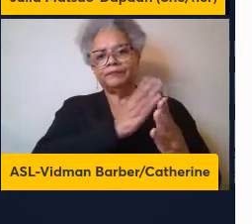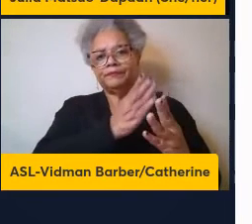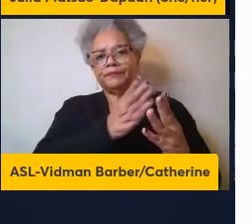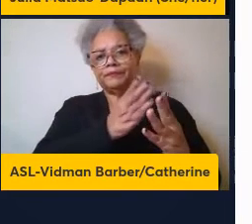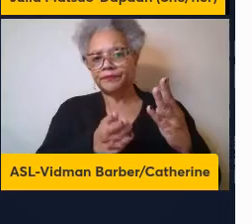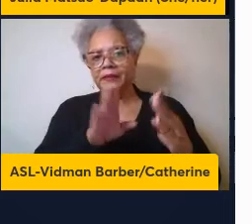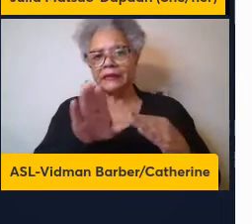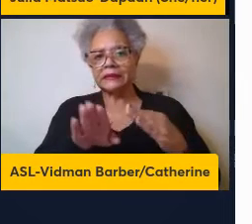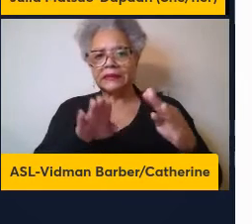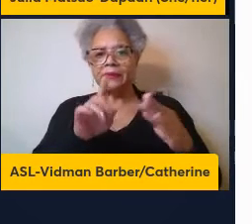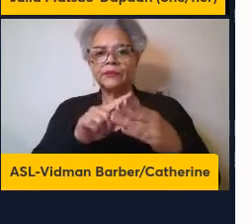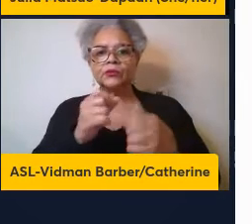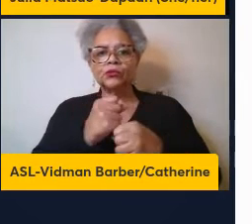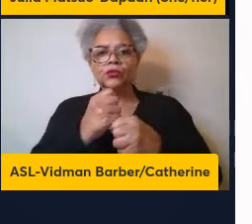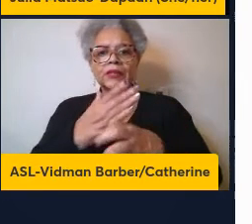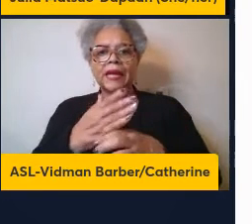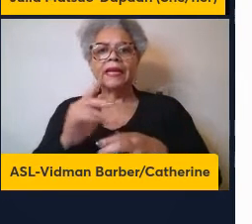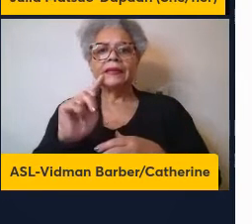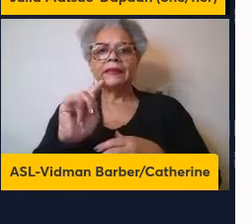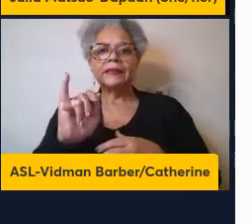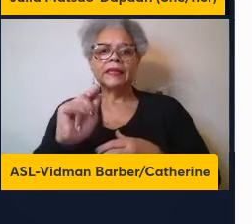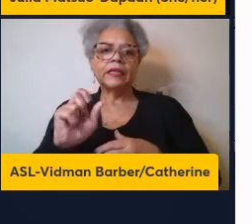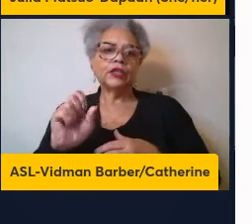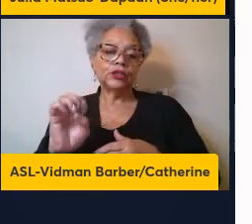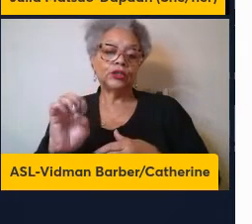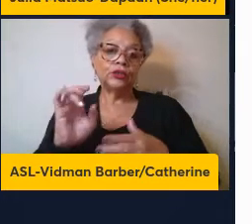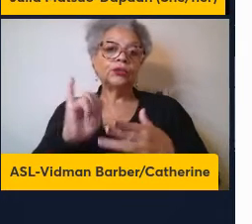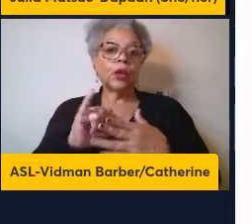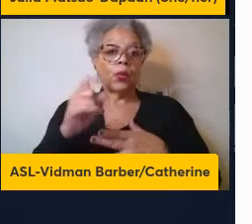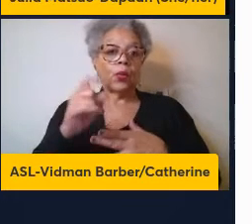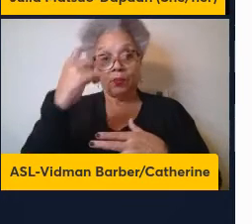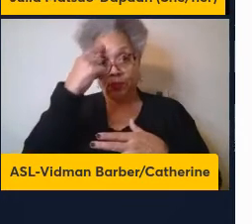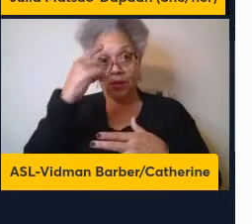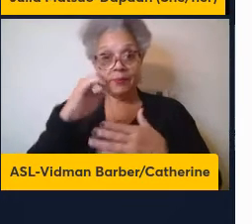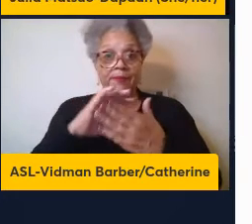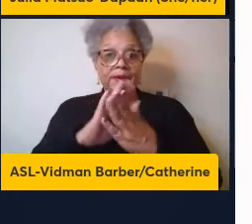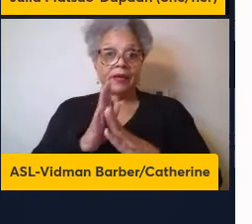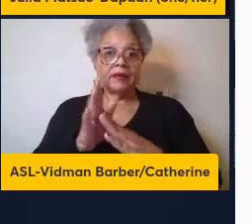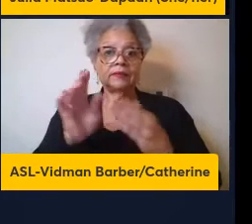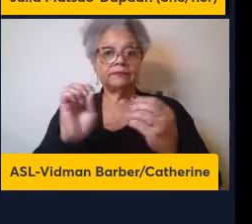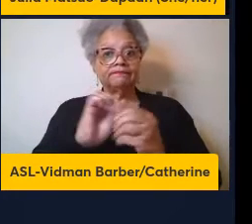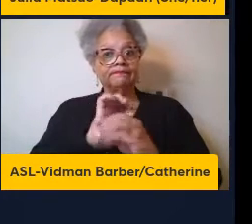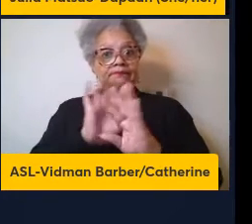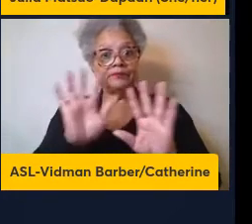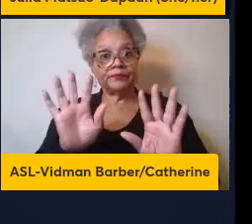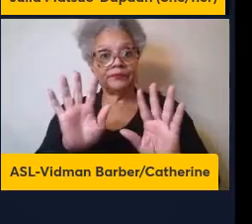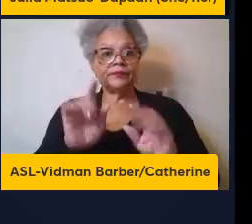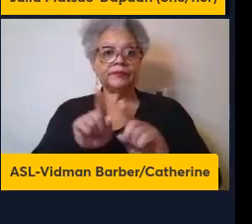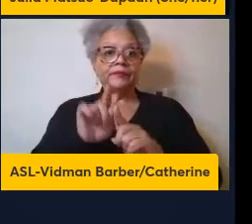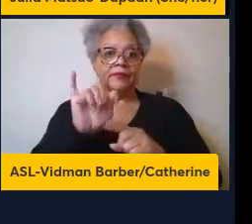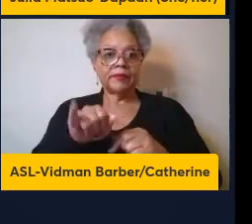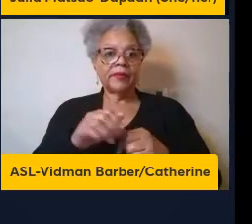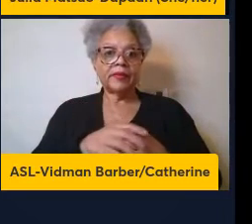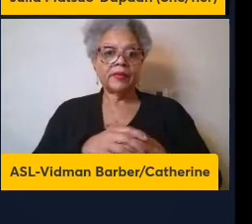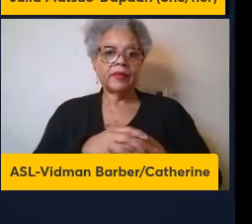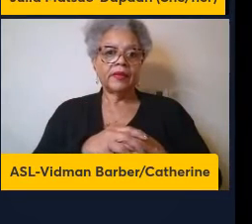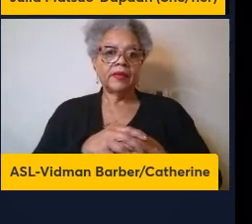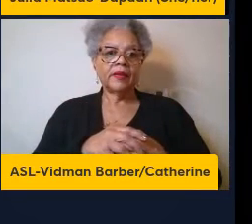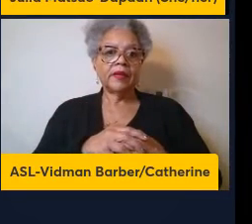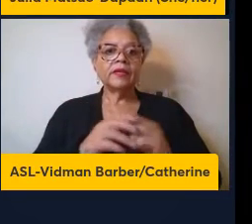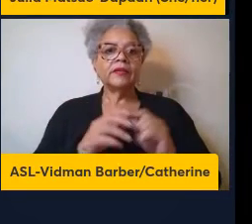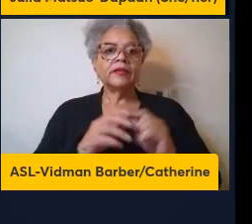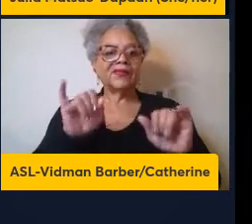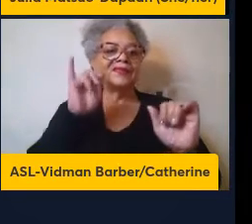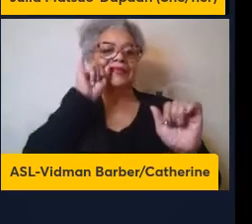to clear the tissue so this brain becomes transparent in this. And here is the image.